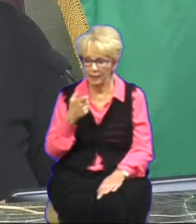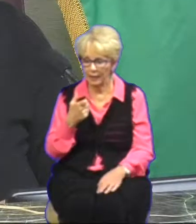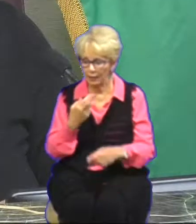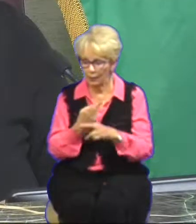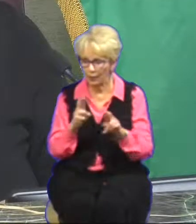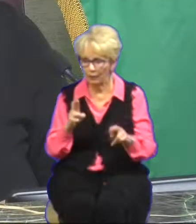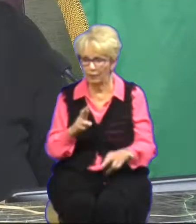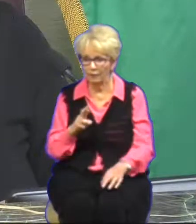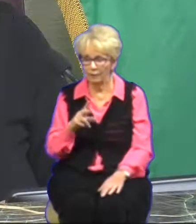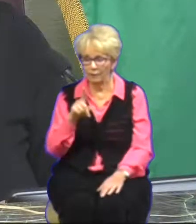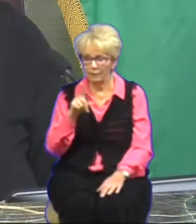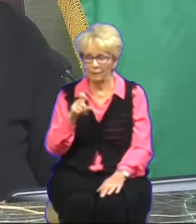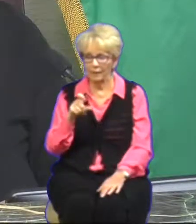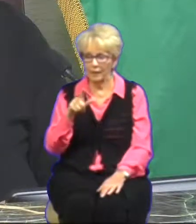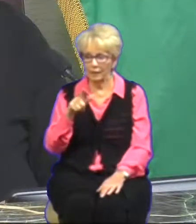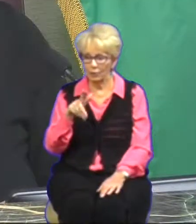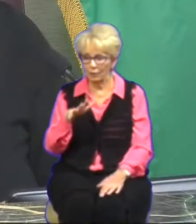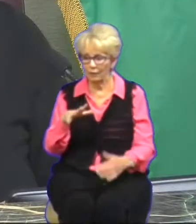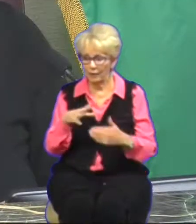releases in the amount of